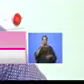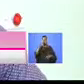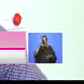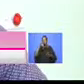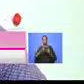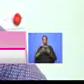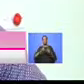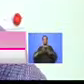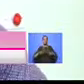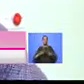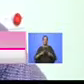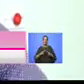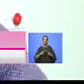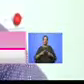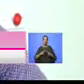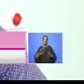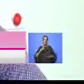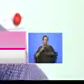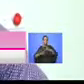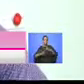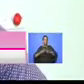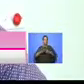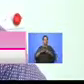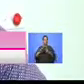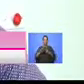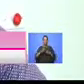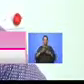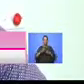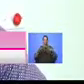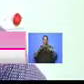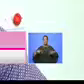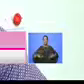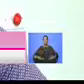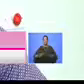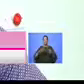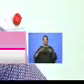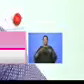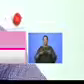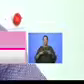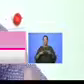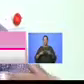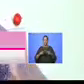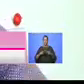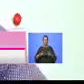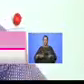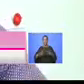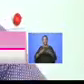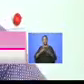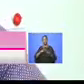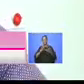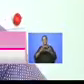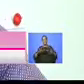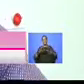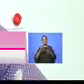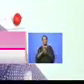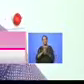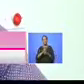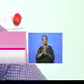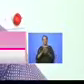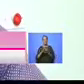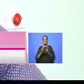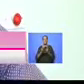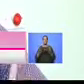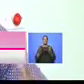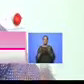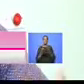emotional pain or be it physical pain. But then again, given my line of work, it's very, very important